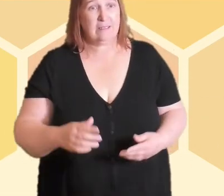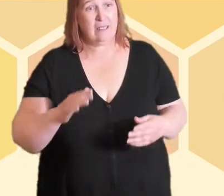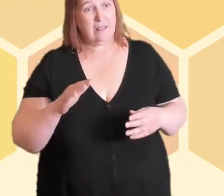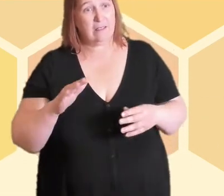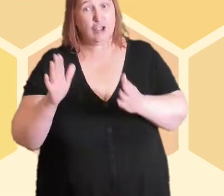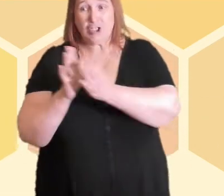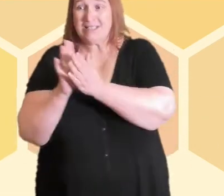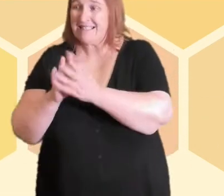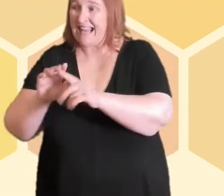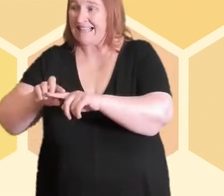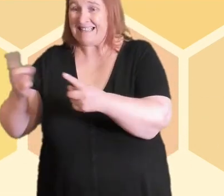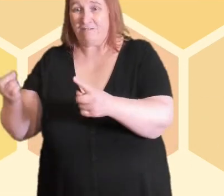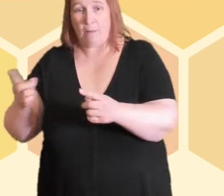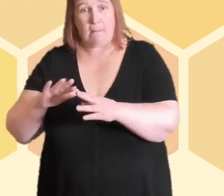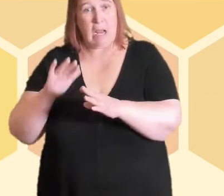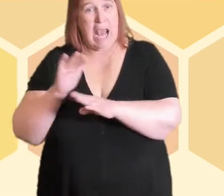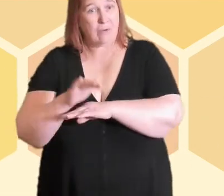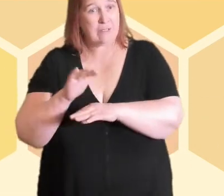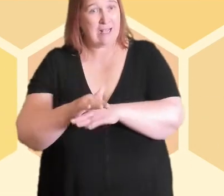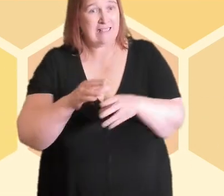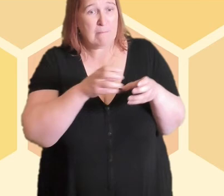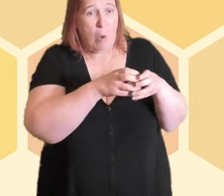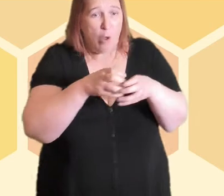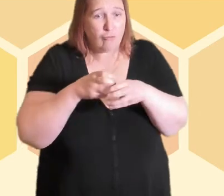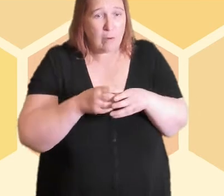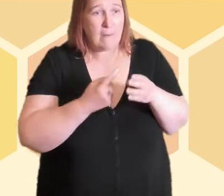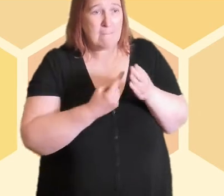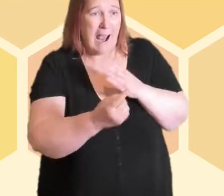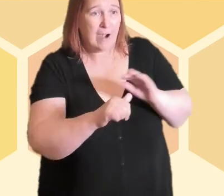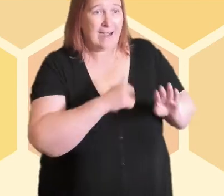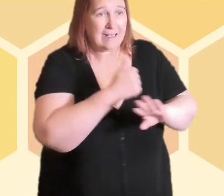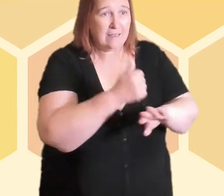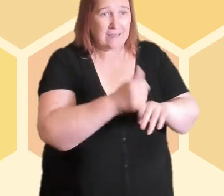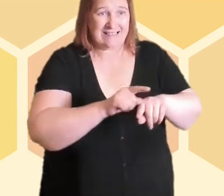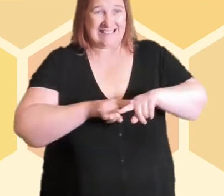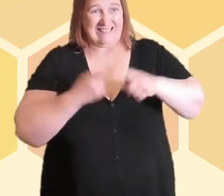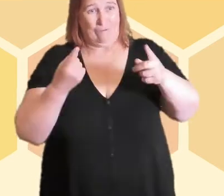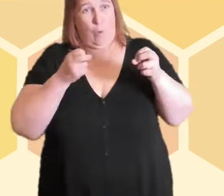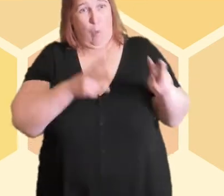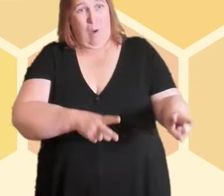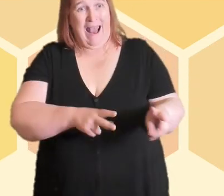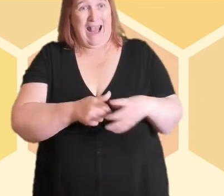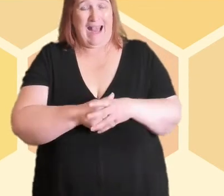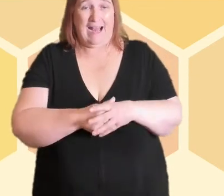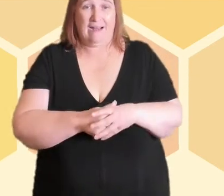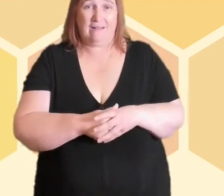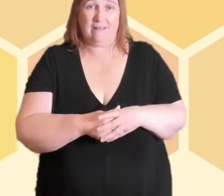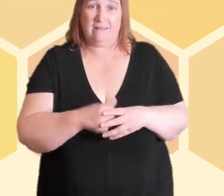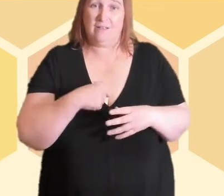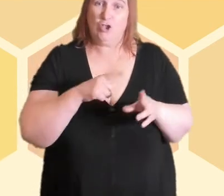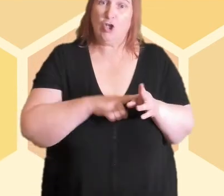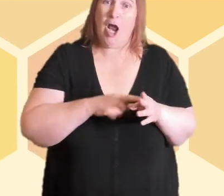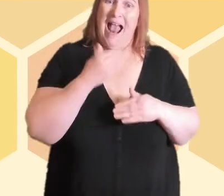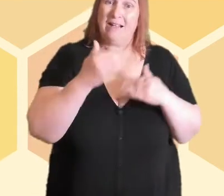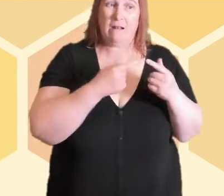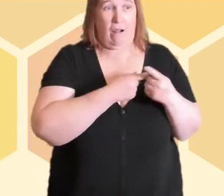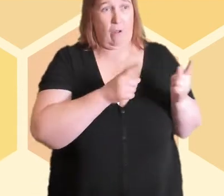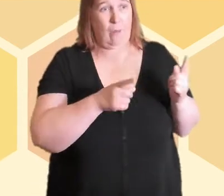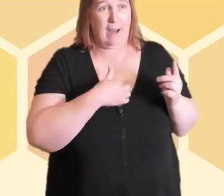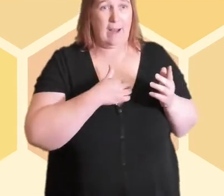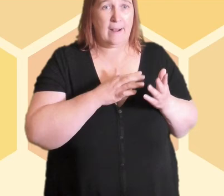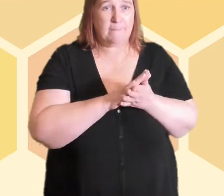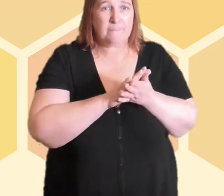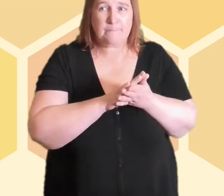of Sundays, small groups, pioneering, internships. As a young adult and as young adults, we are looking